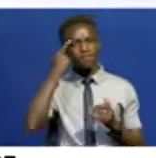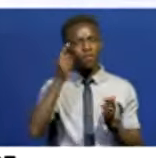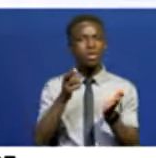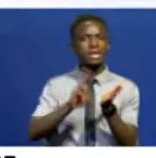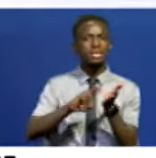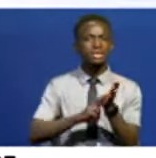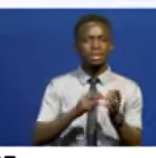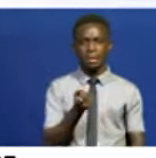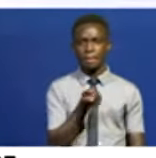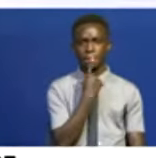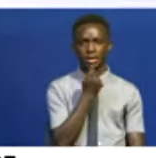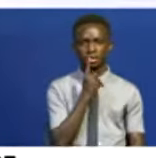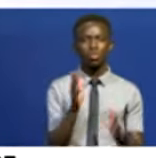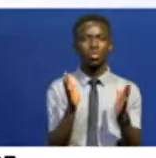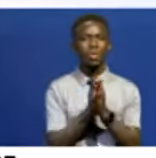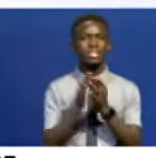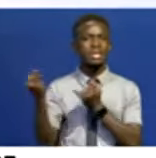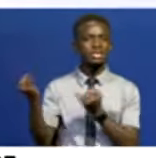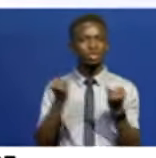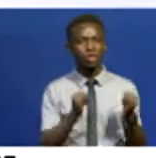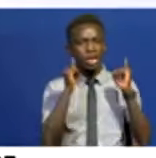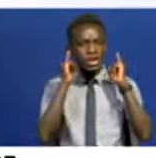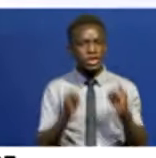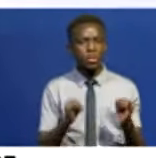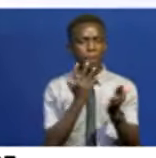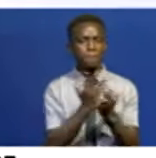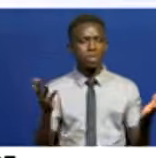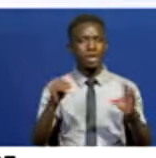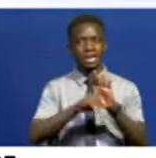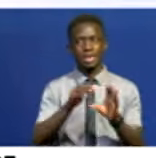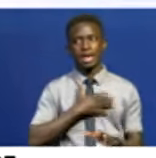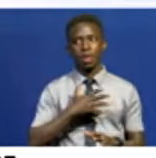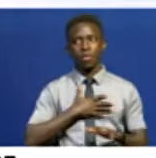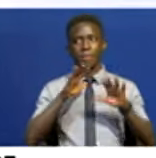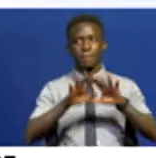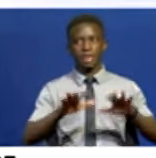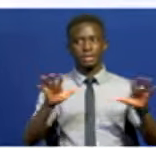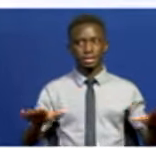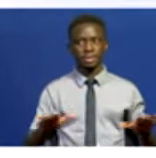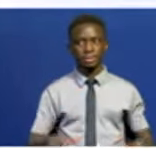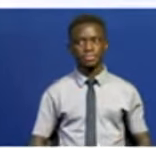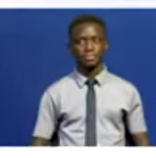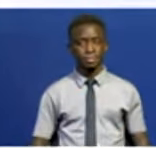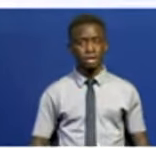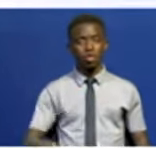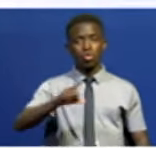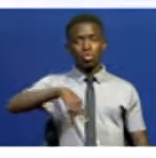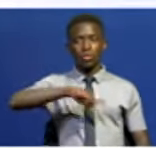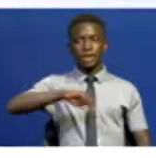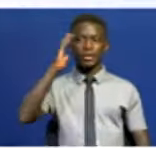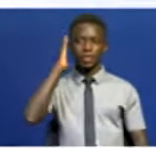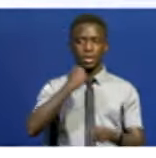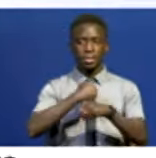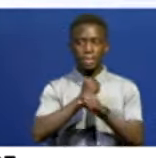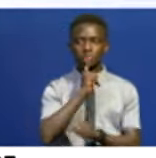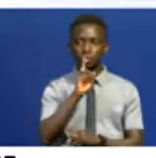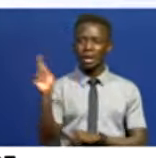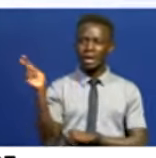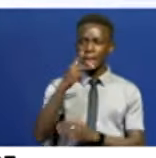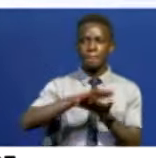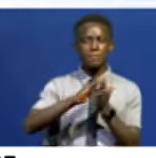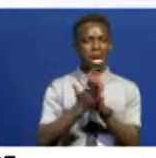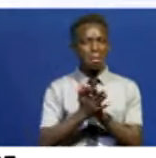medicines and the introduction of new products into our market. We will ensure that Kenya becomes attractive